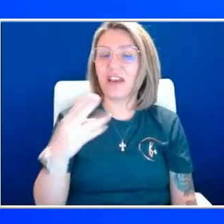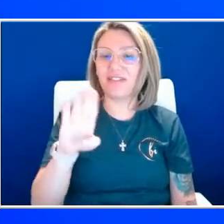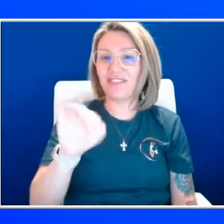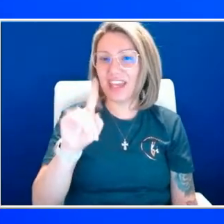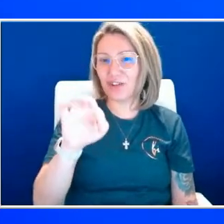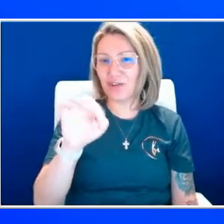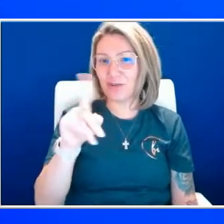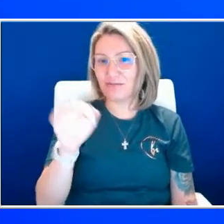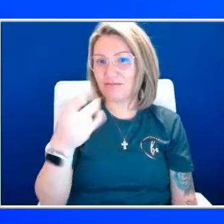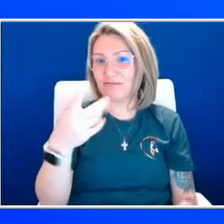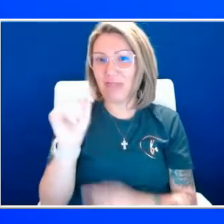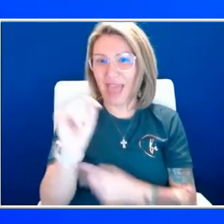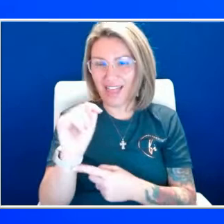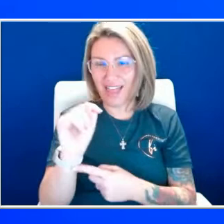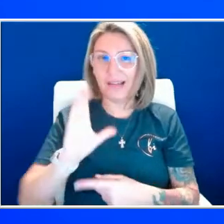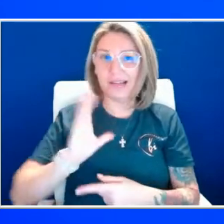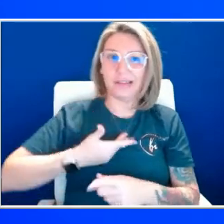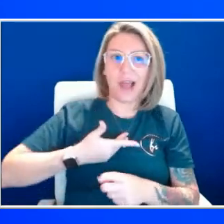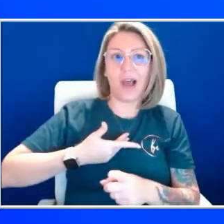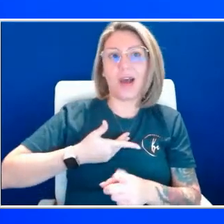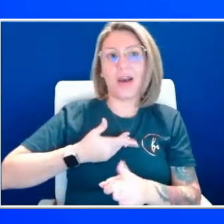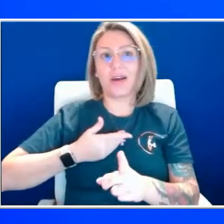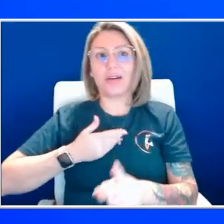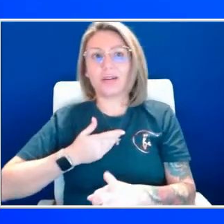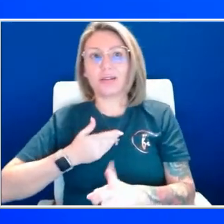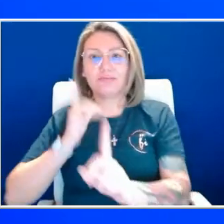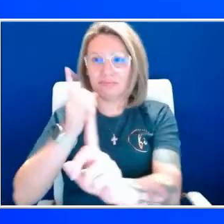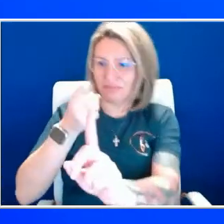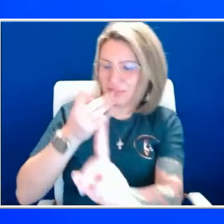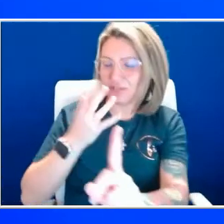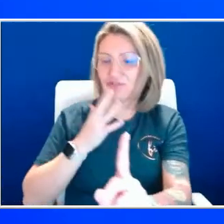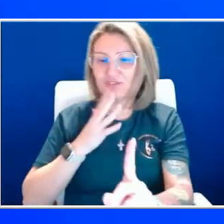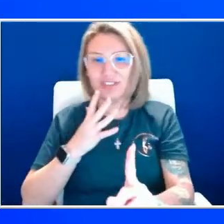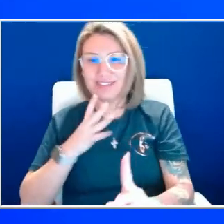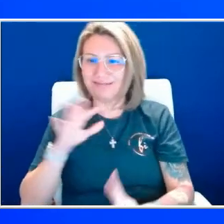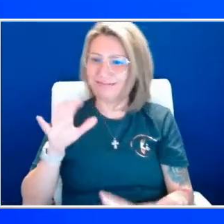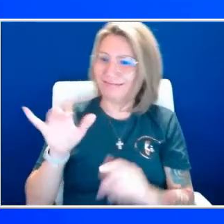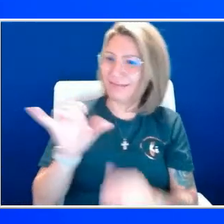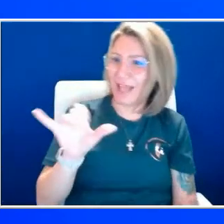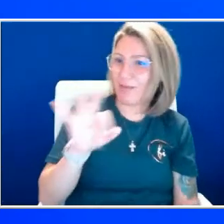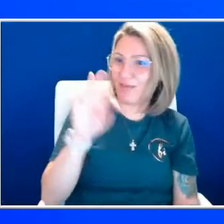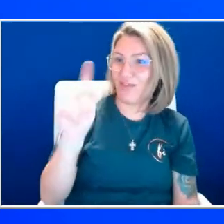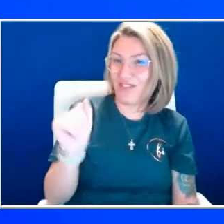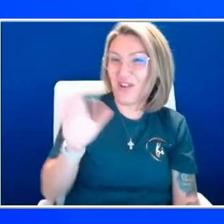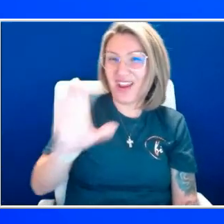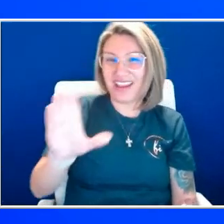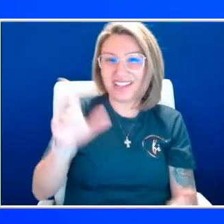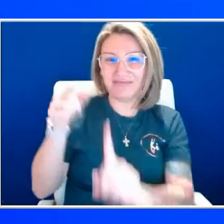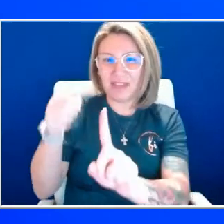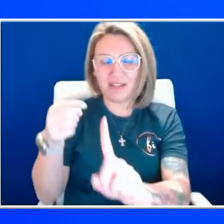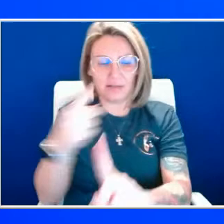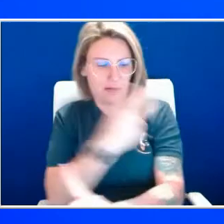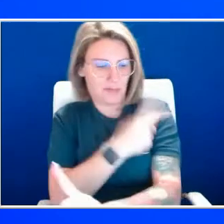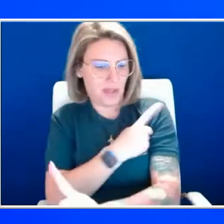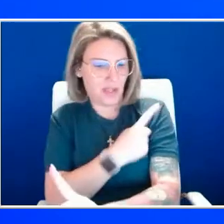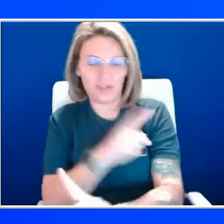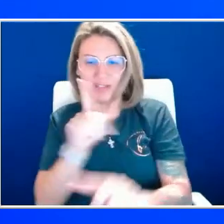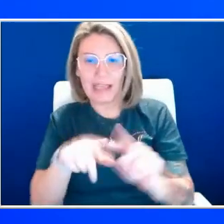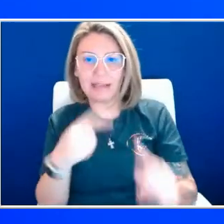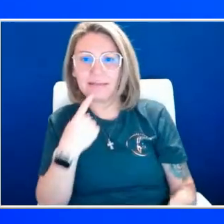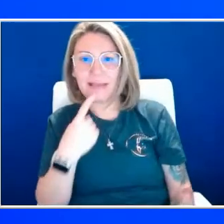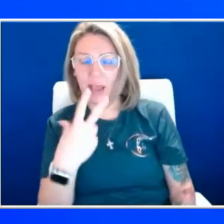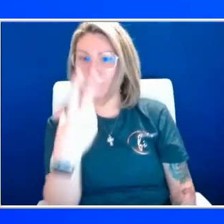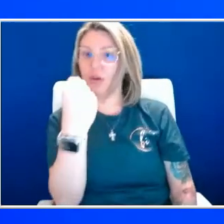Florida, that was really our mantra. Yeah. Like, we should not say no to patient, because in patients' eyes, even if they